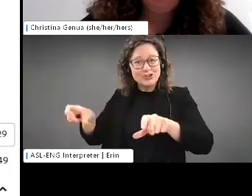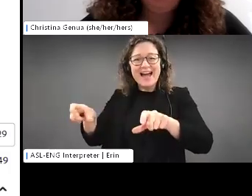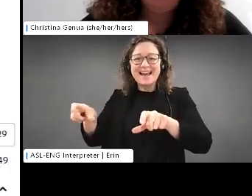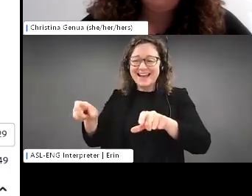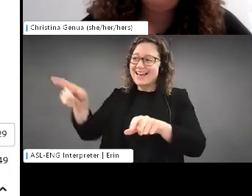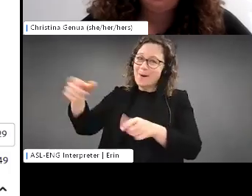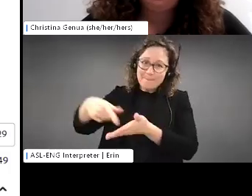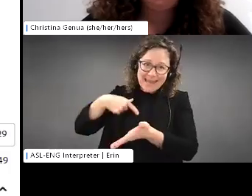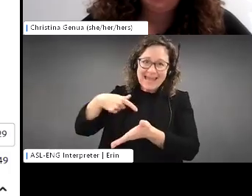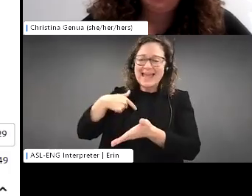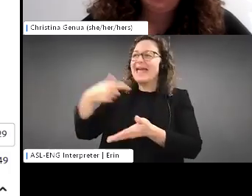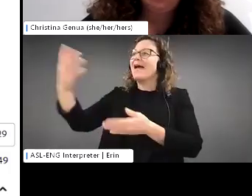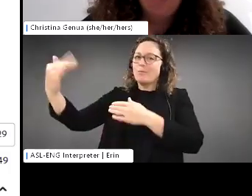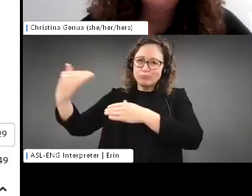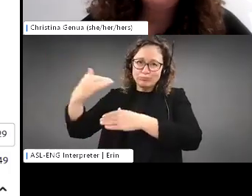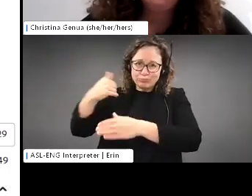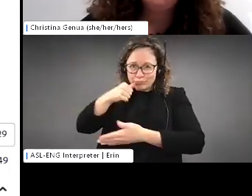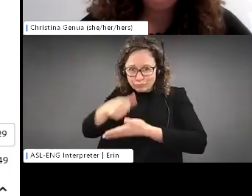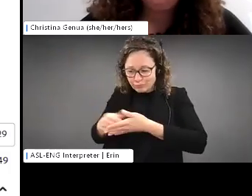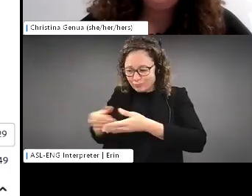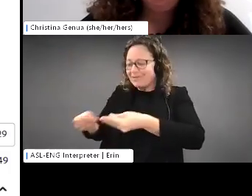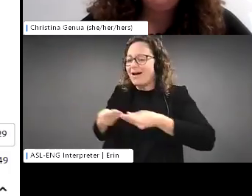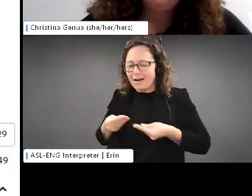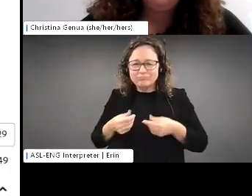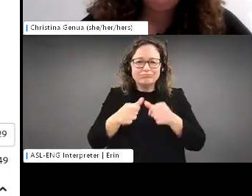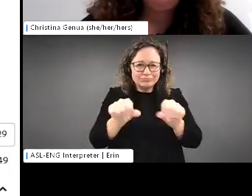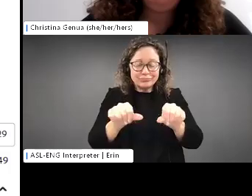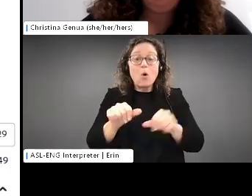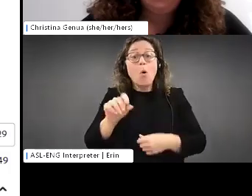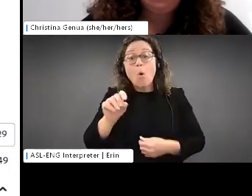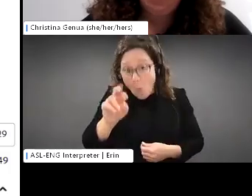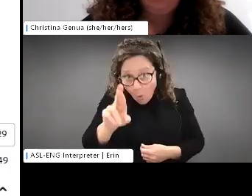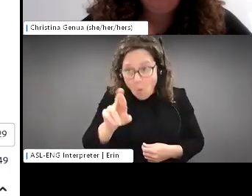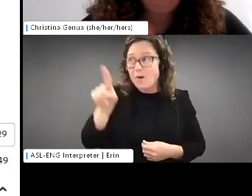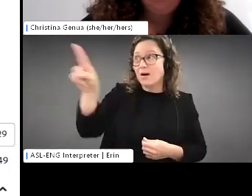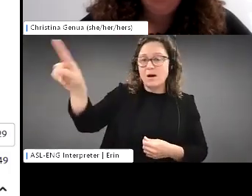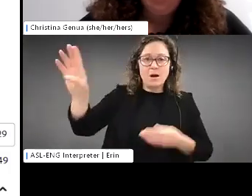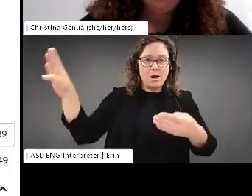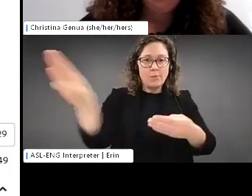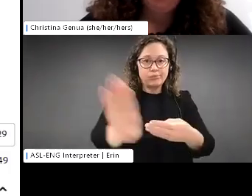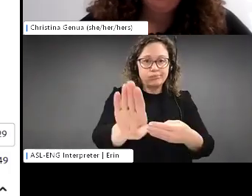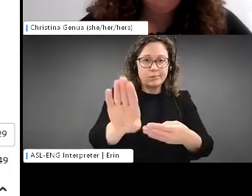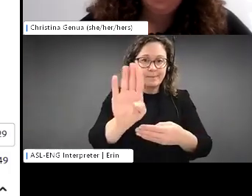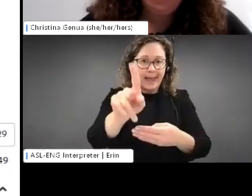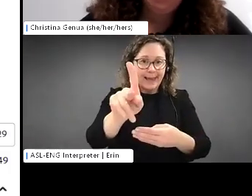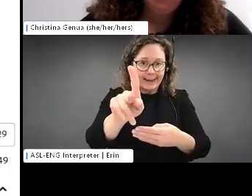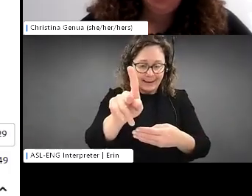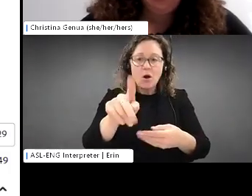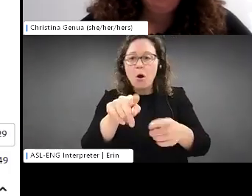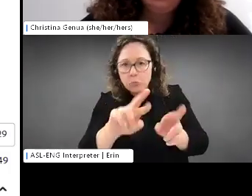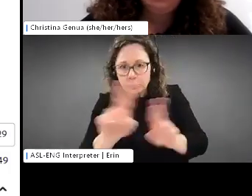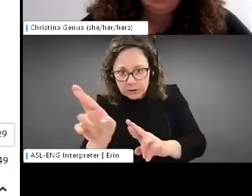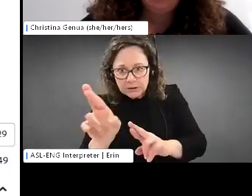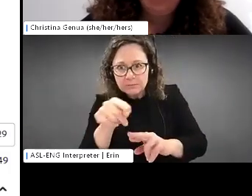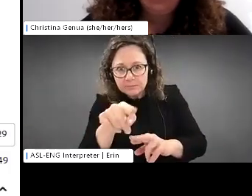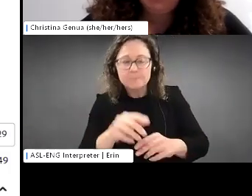paycheck or your Government of Canada check payments direct deposited into your bank account. And then online banking. So you can